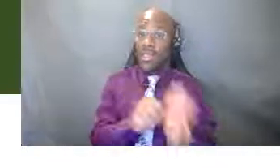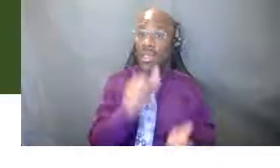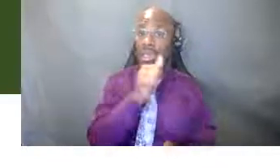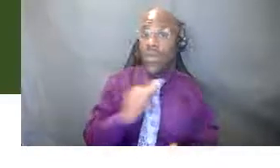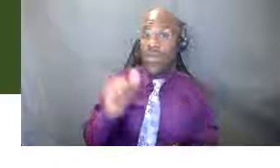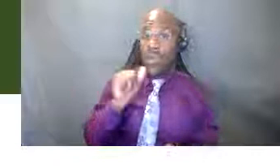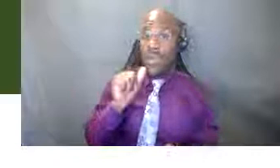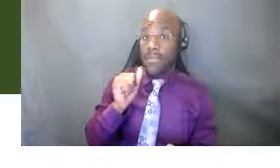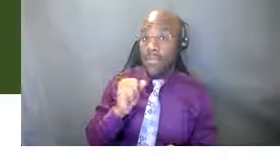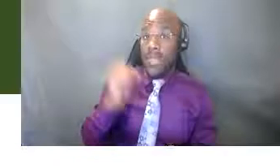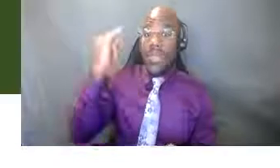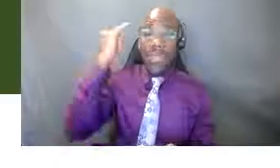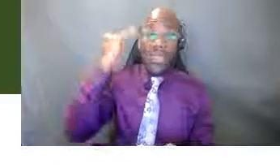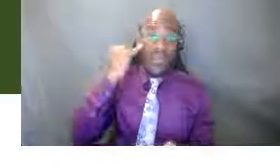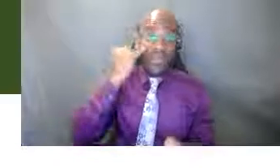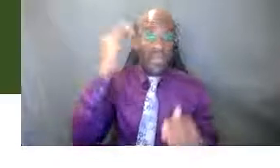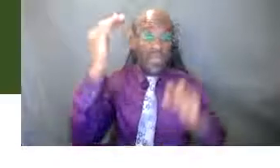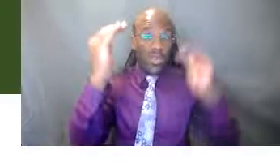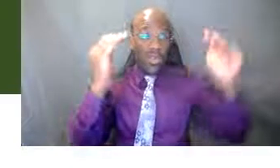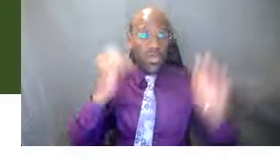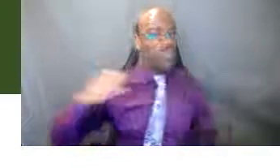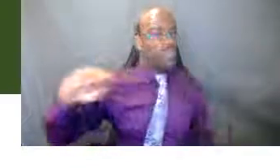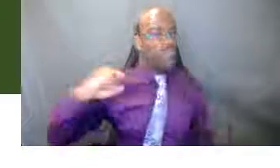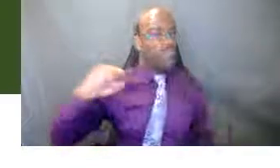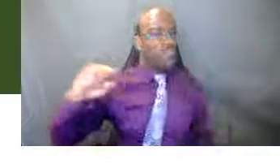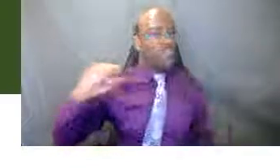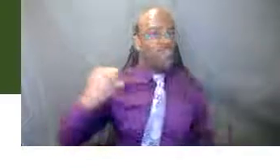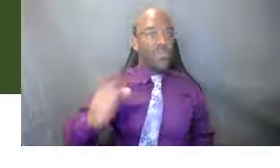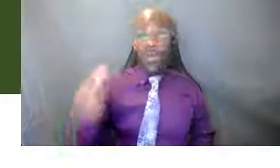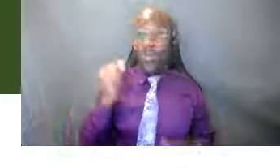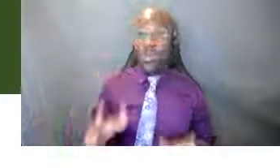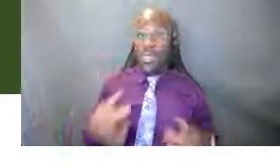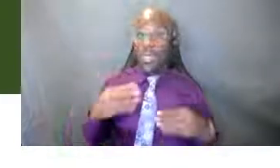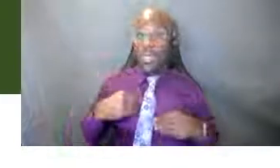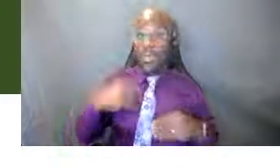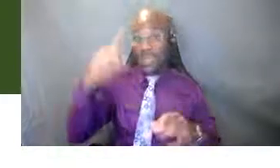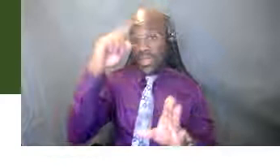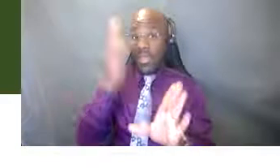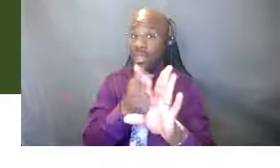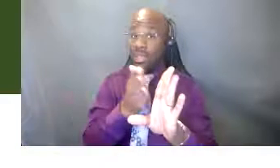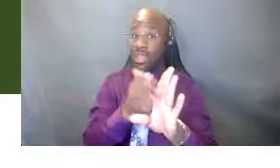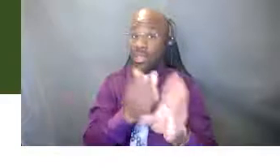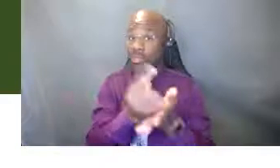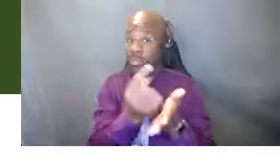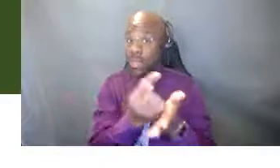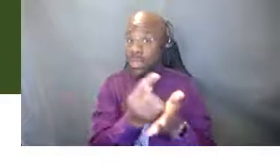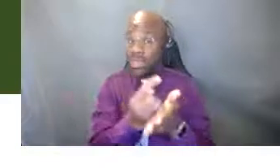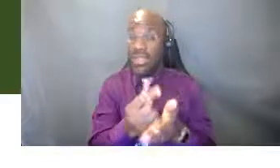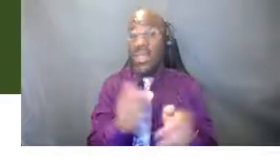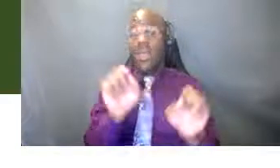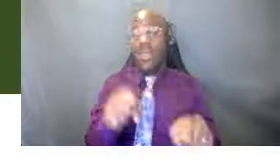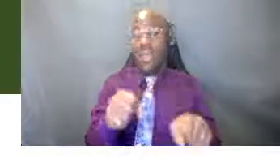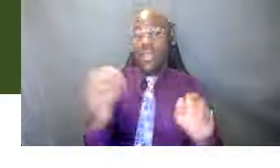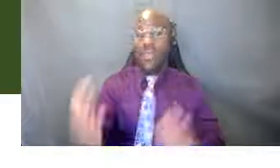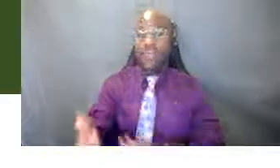resistant to psychiatric treatment can be ordered by a court to either receive mental health services in the